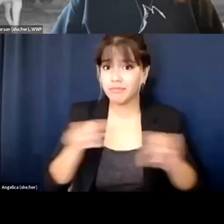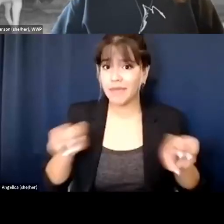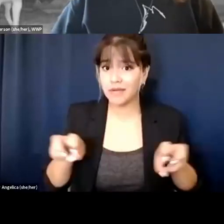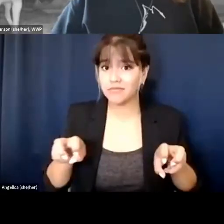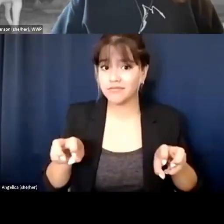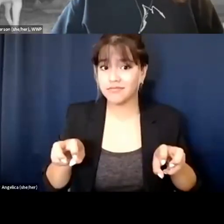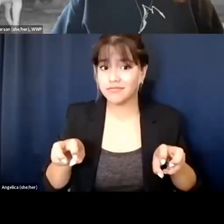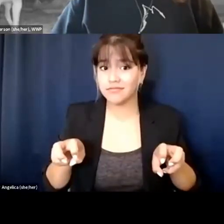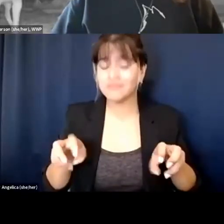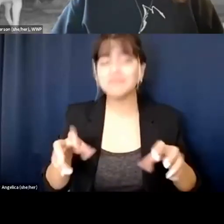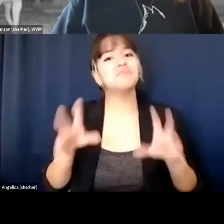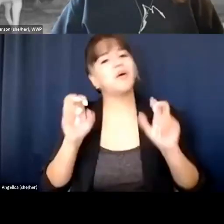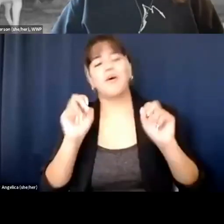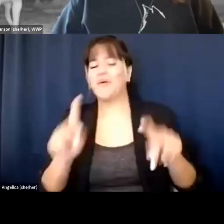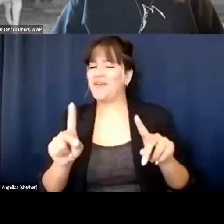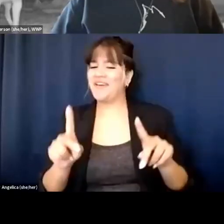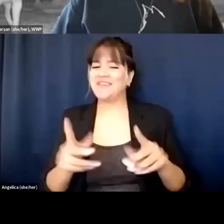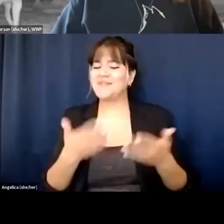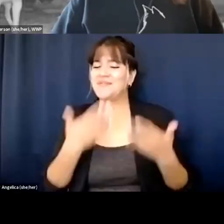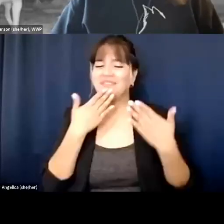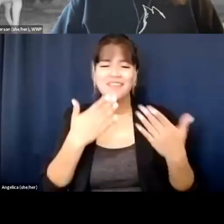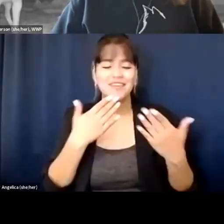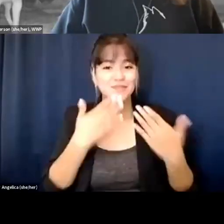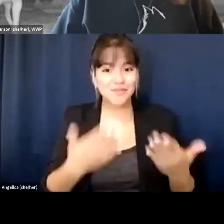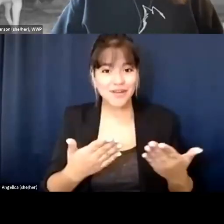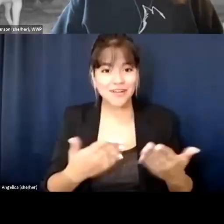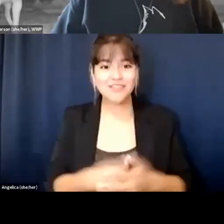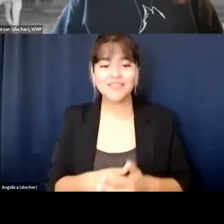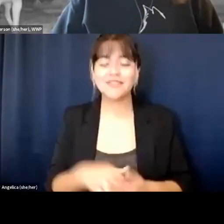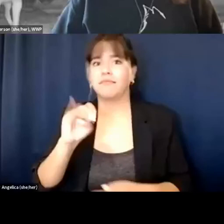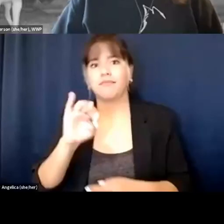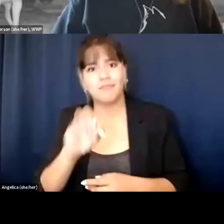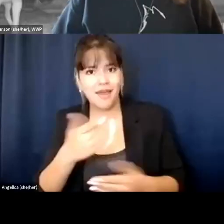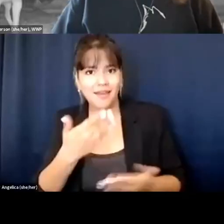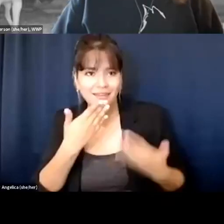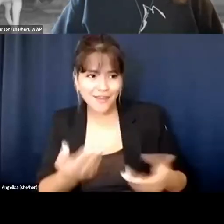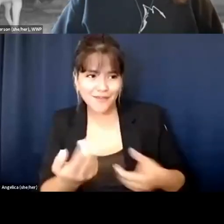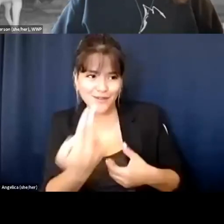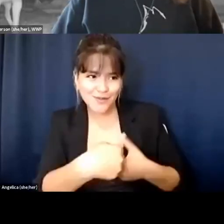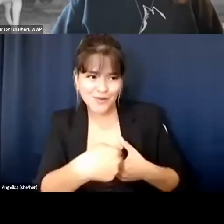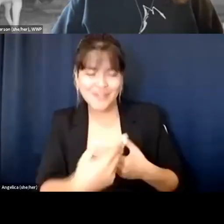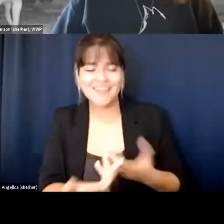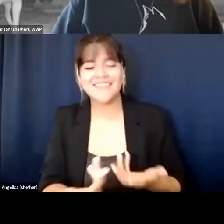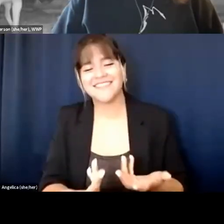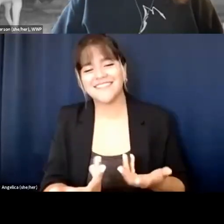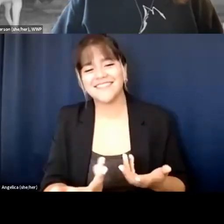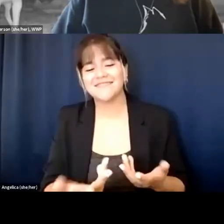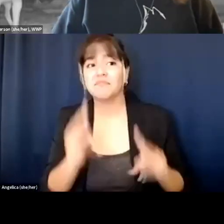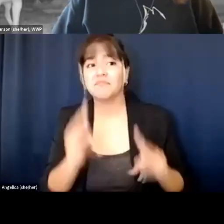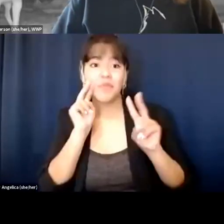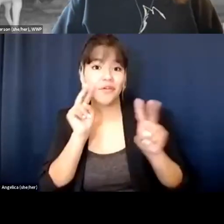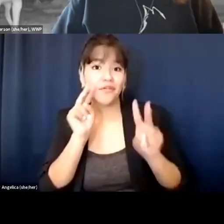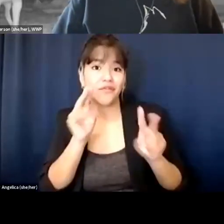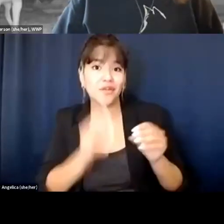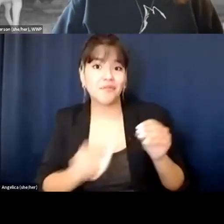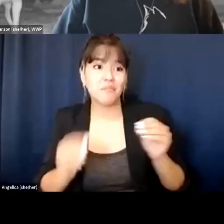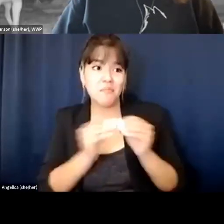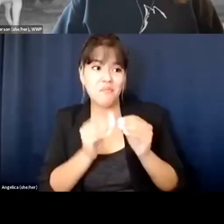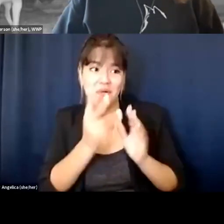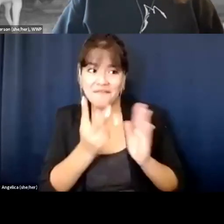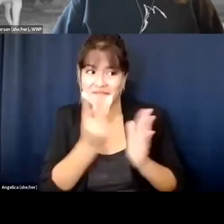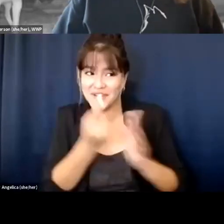Okay, well, thank you so much for all that you do. And Mike, thanks so much for joining us and being a part. And we look forward to seeing more videos from you.